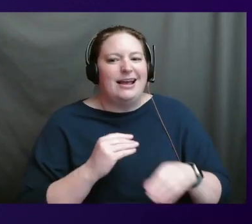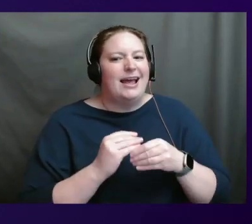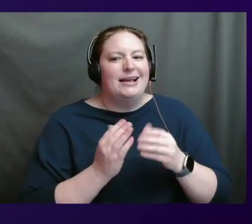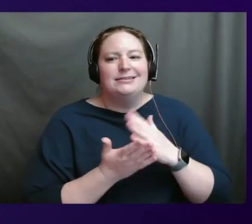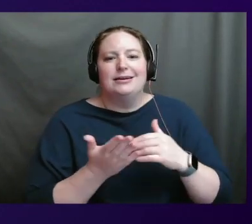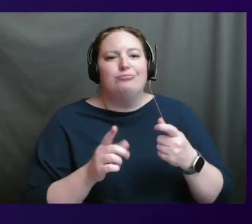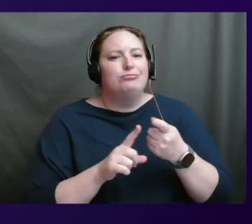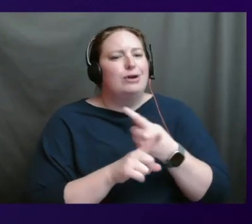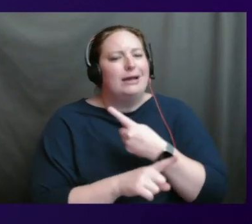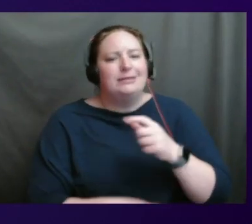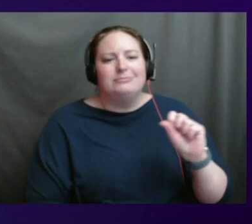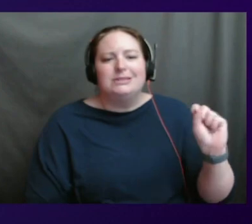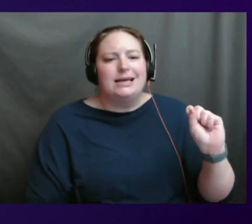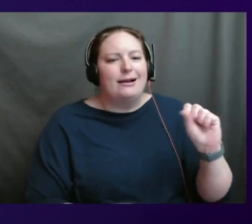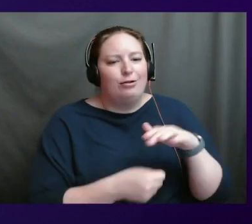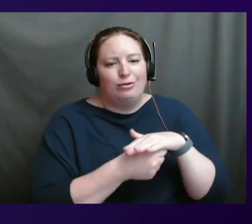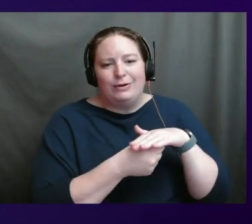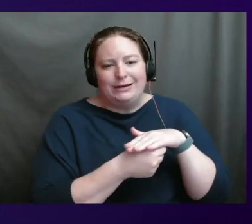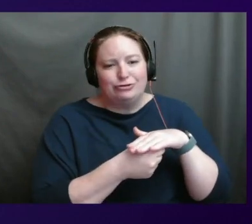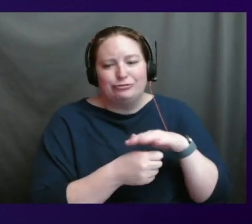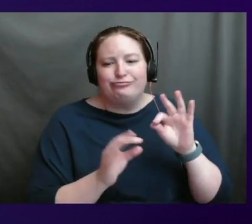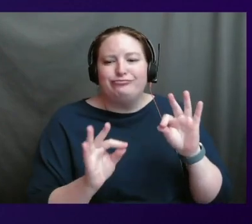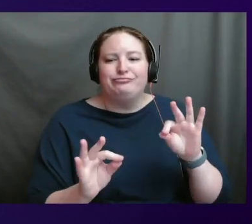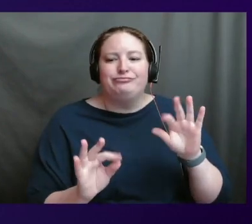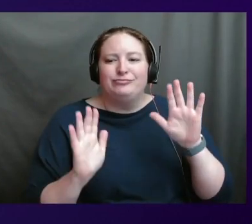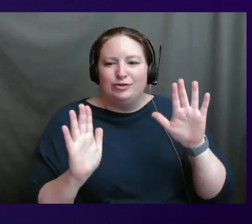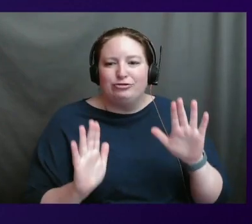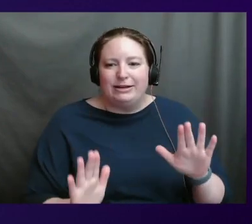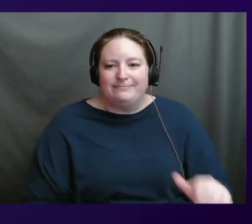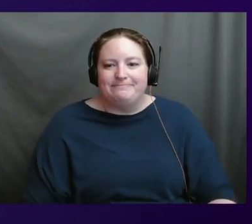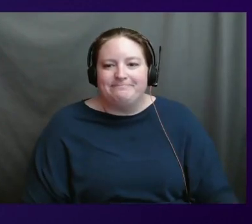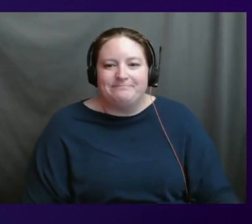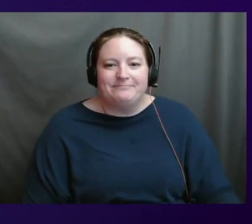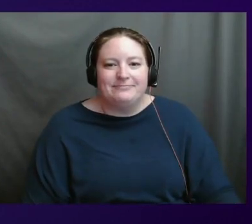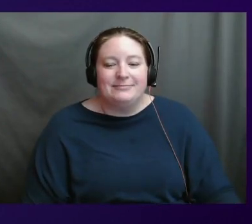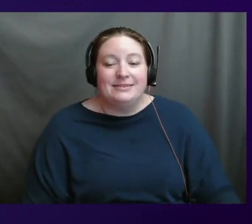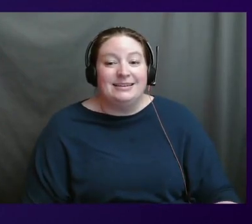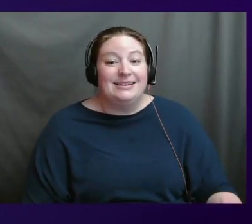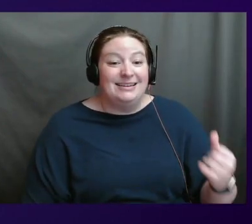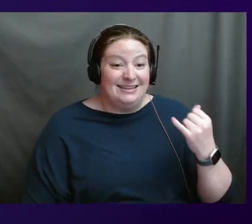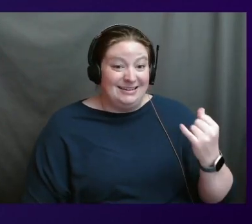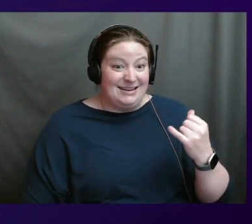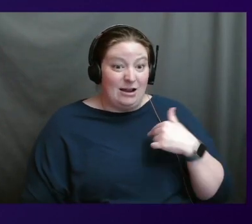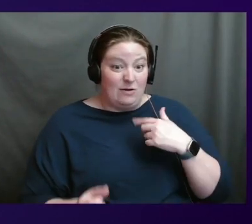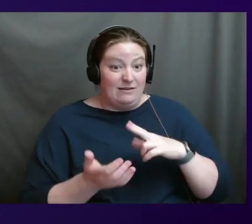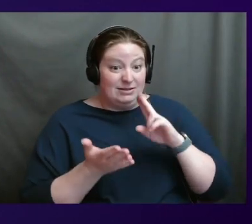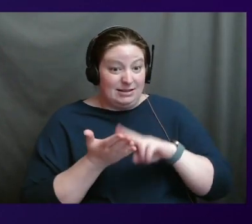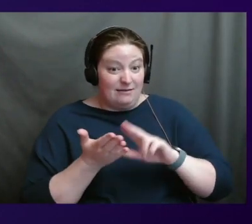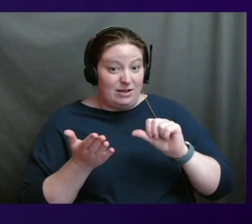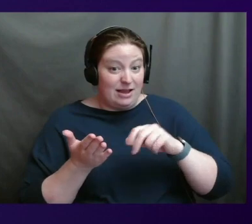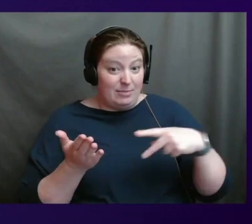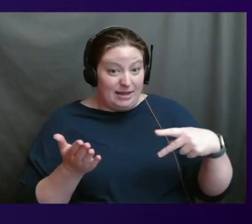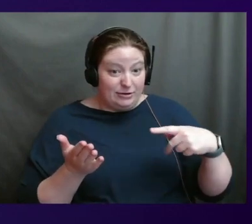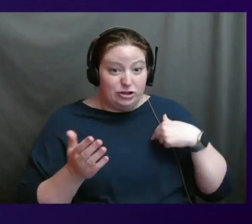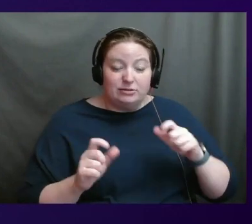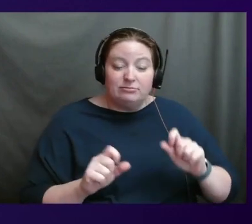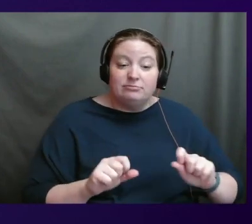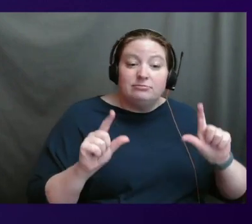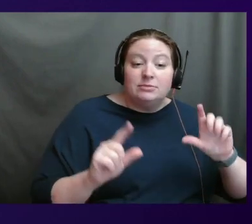there. Great. Now at this point, I've signed up for my application. If I head over to